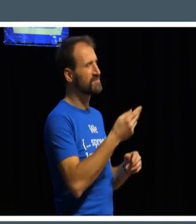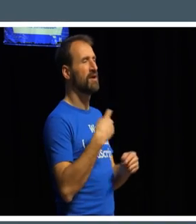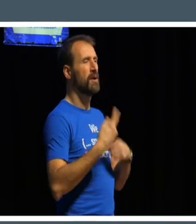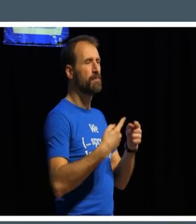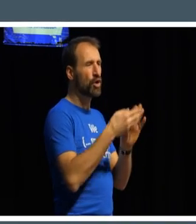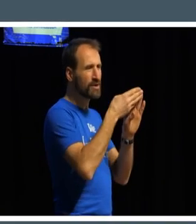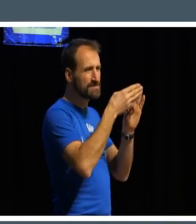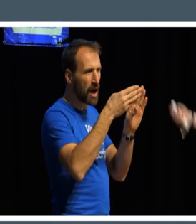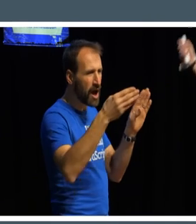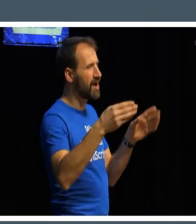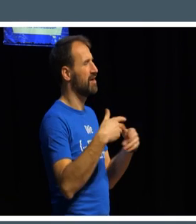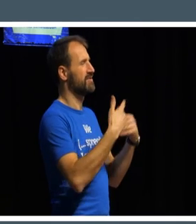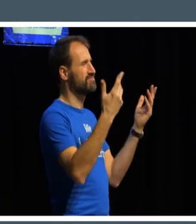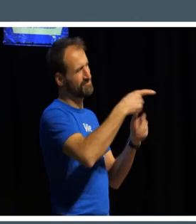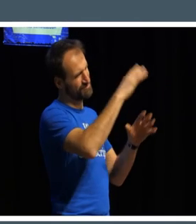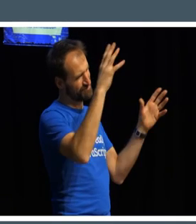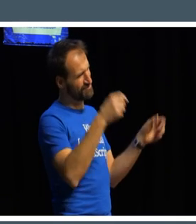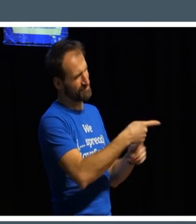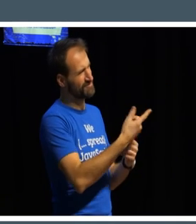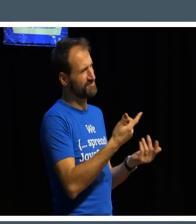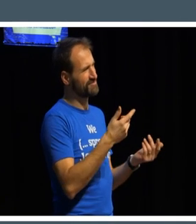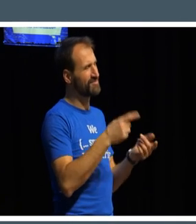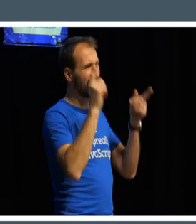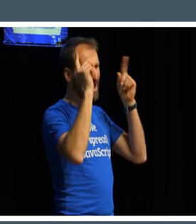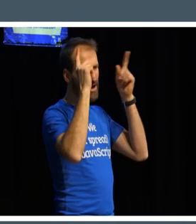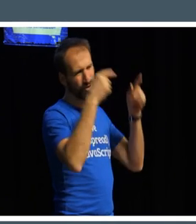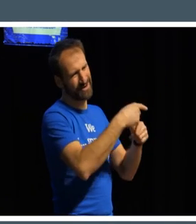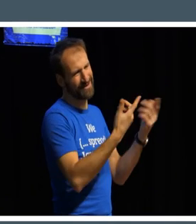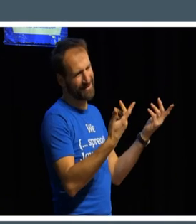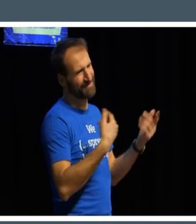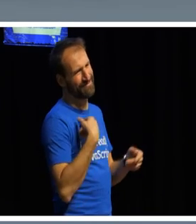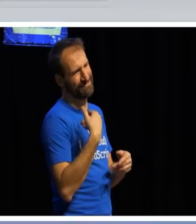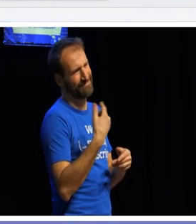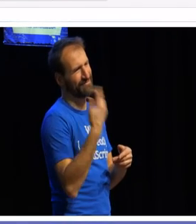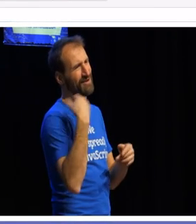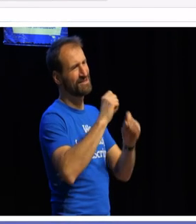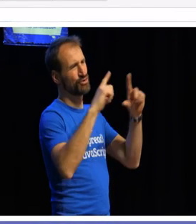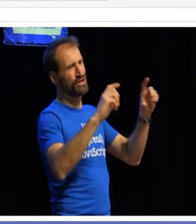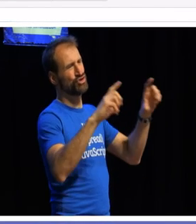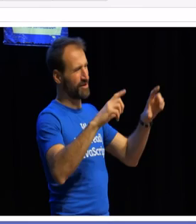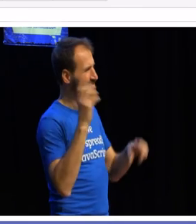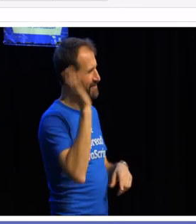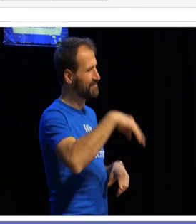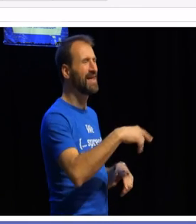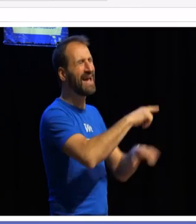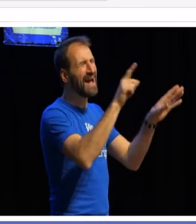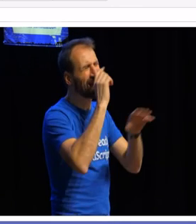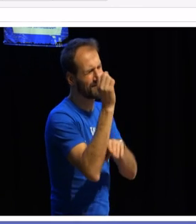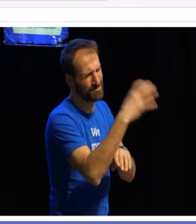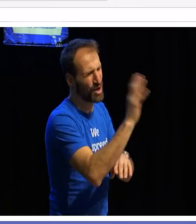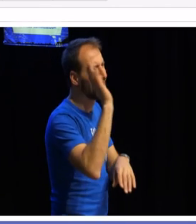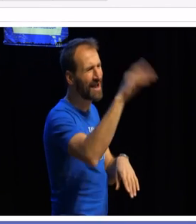the background. I had to write an Android app just to do that screenshot. It was the first Android app I've ever written. It's crap. Don't do it. Stick with the